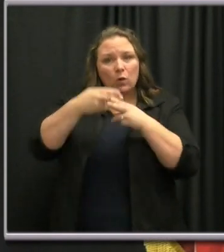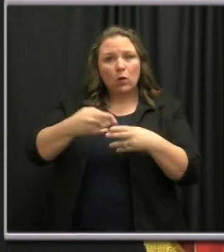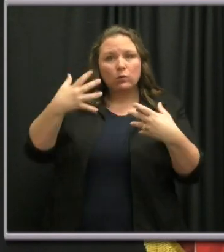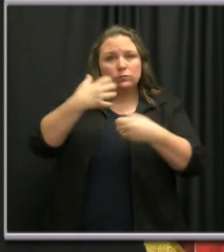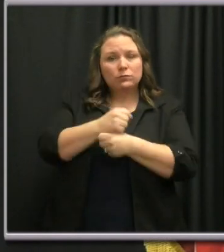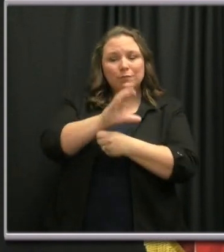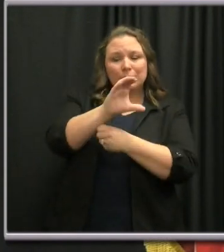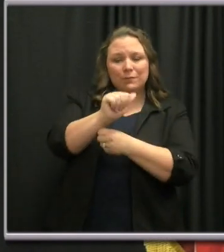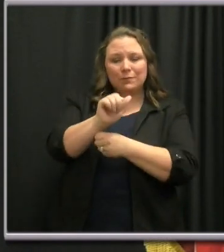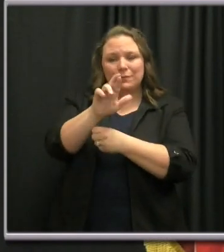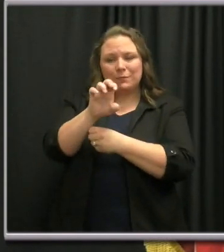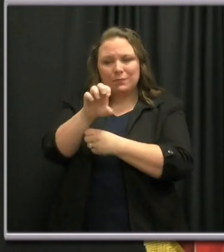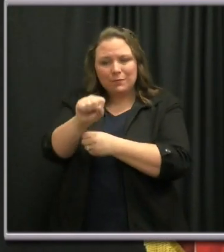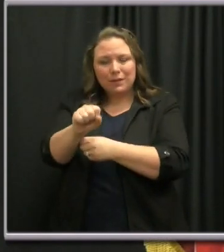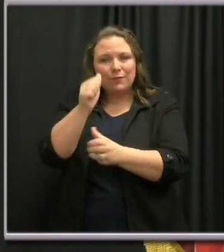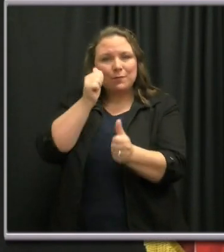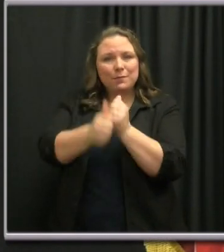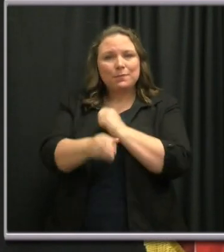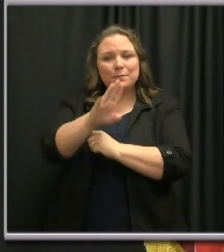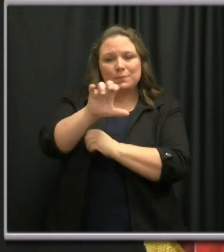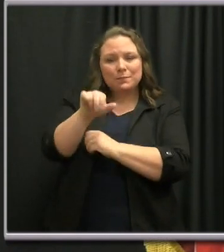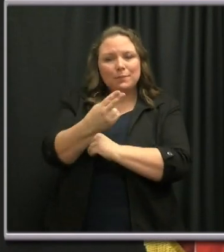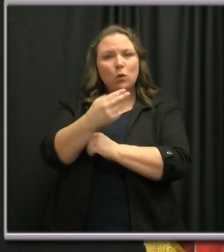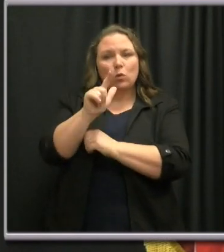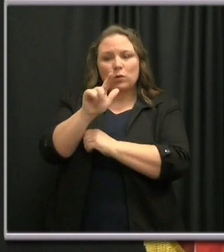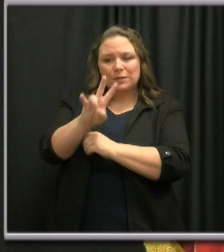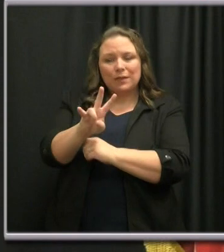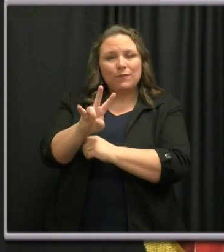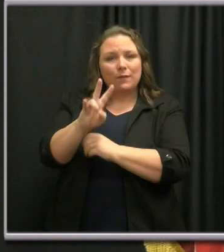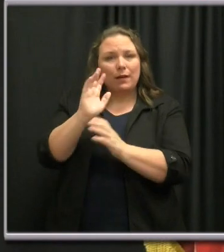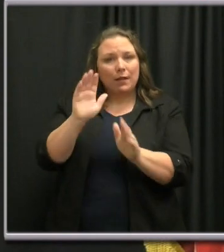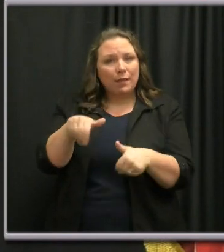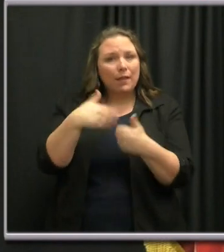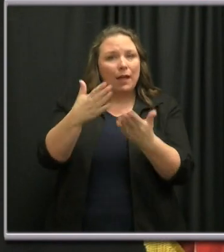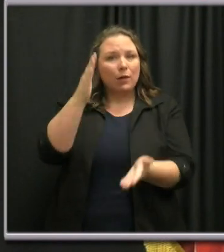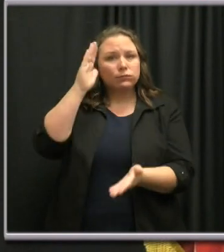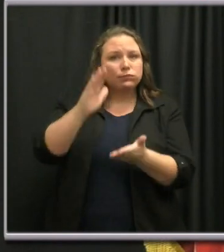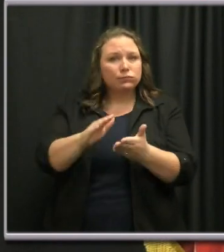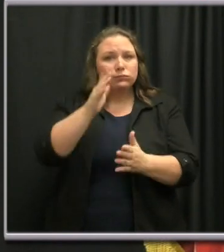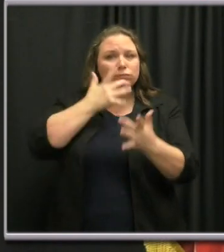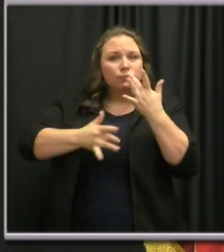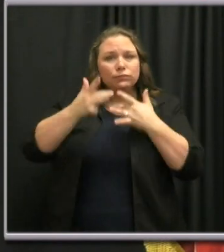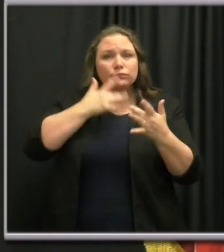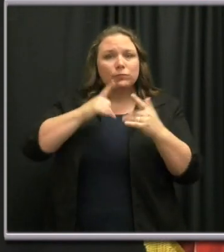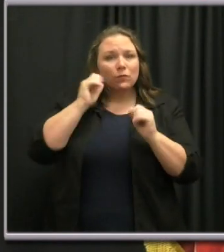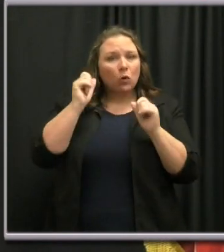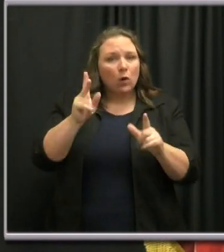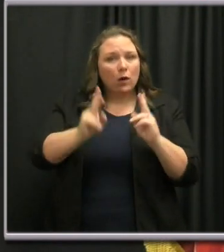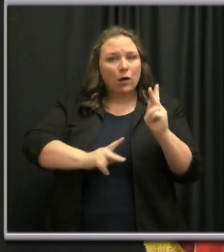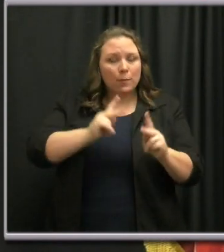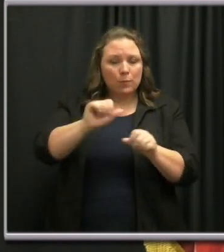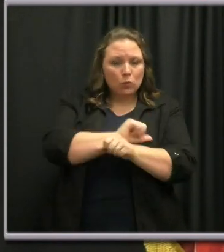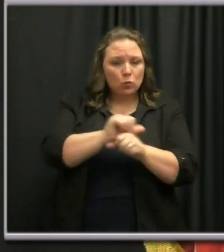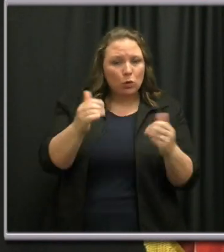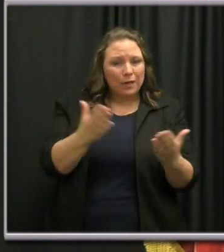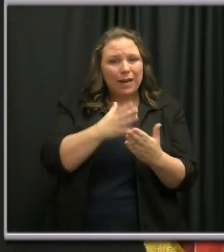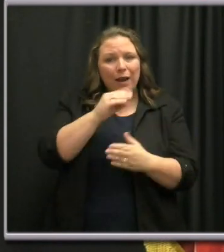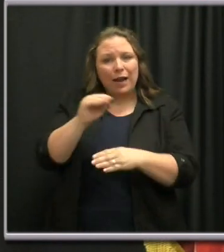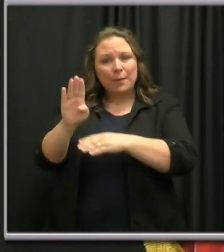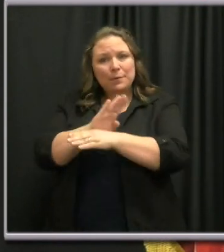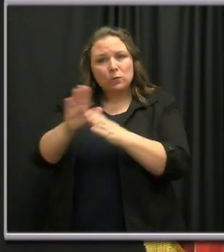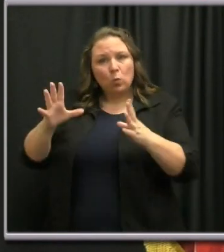Act, was passed on March 27th to provide economic relief for American workers and small business owners affected by the